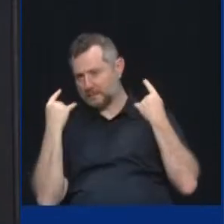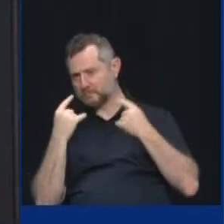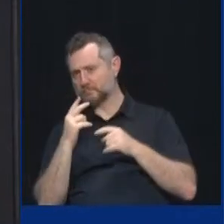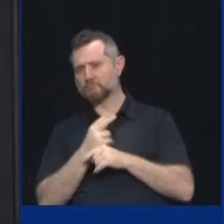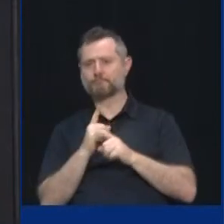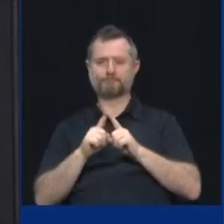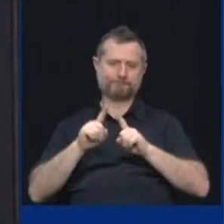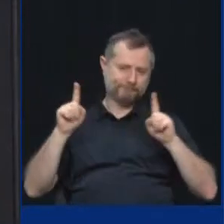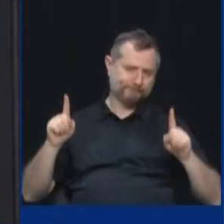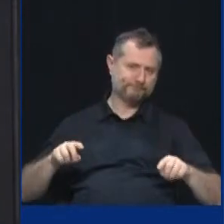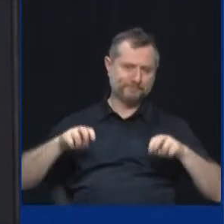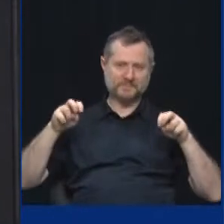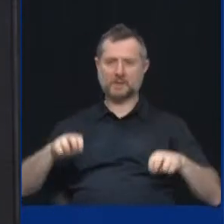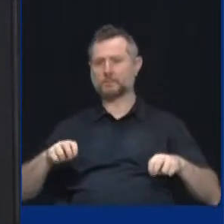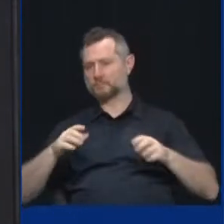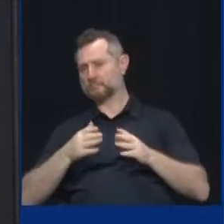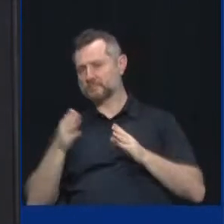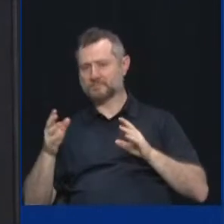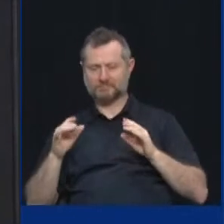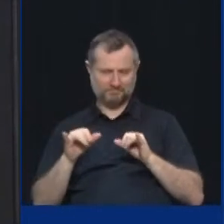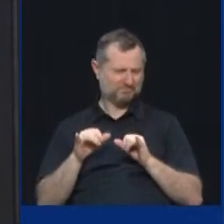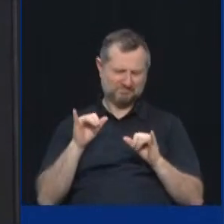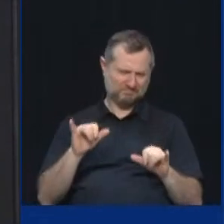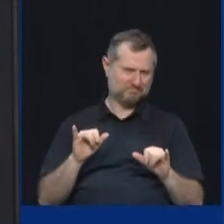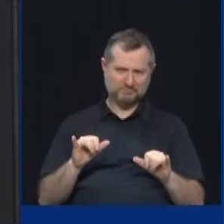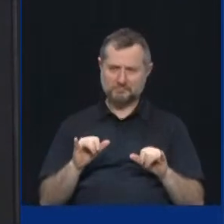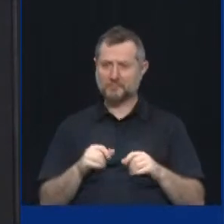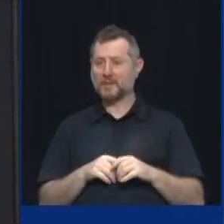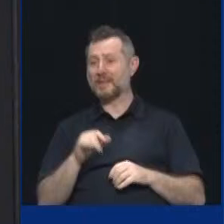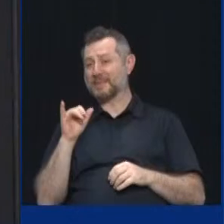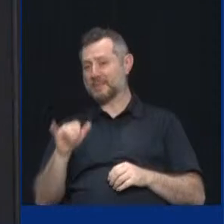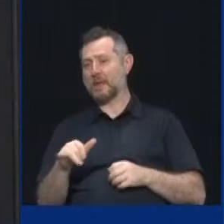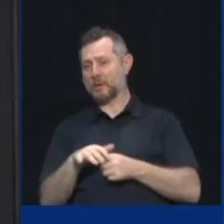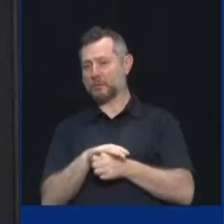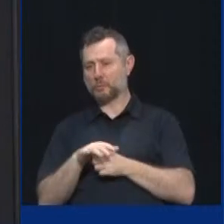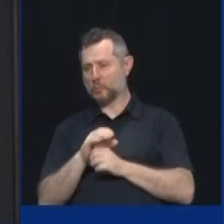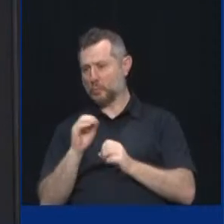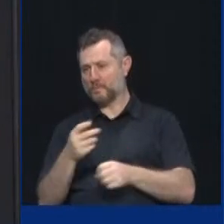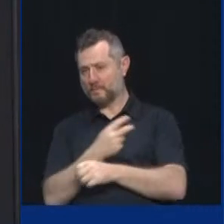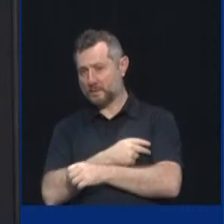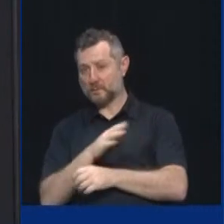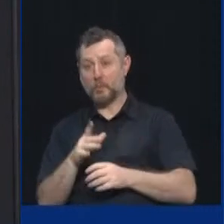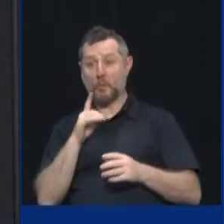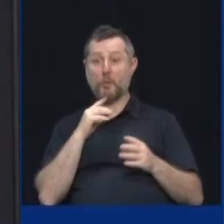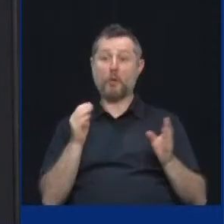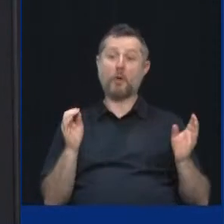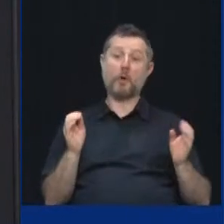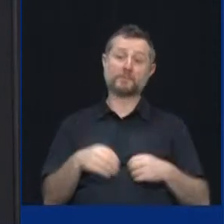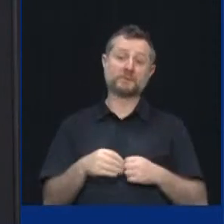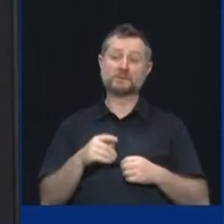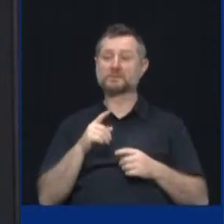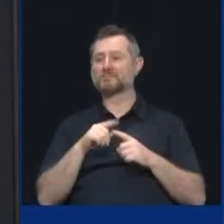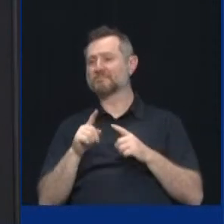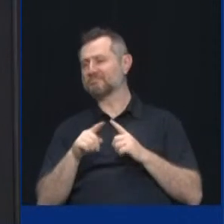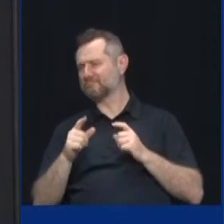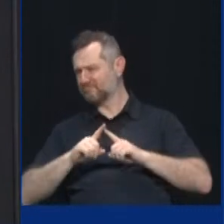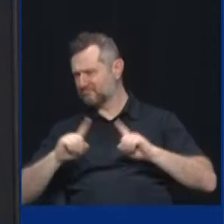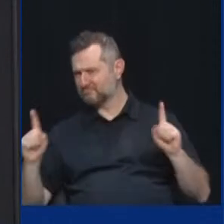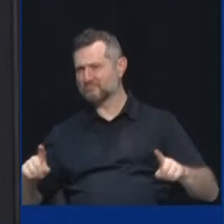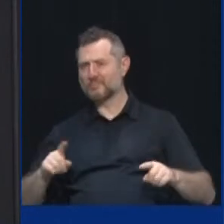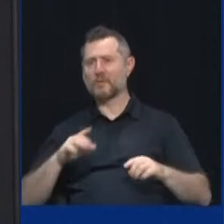required, social distancing is still required. In the unvaccinated sections, office buildings, you still have social distancing required for